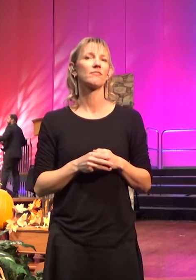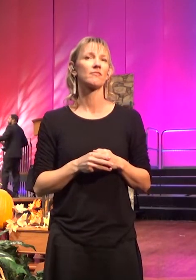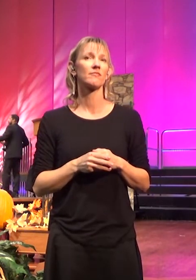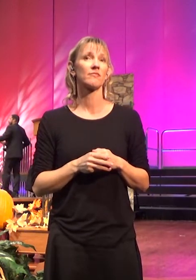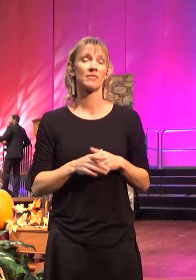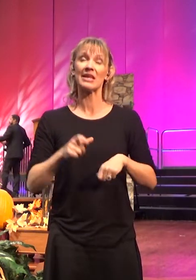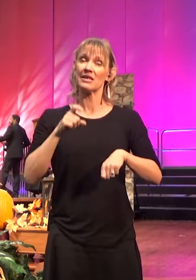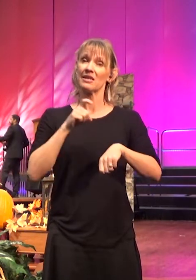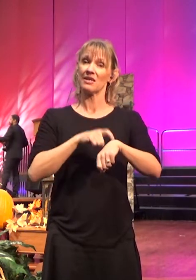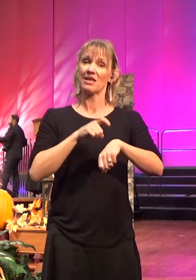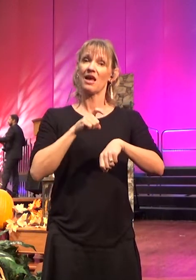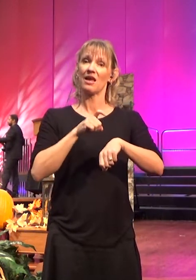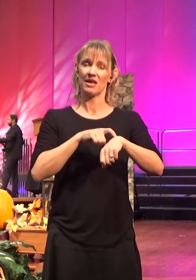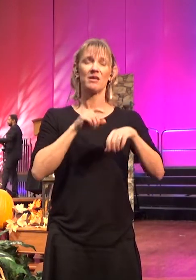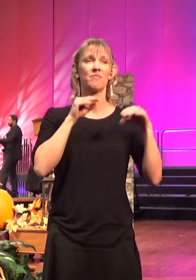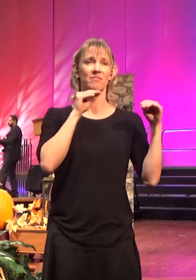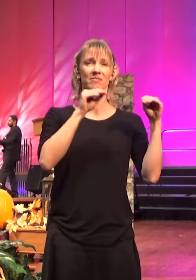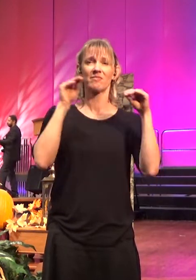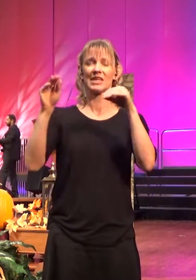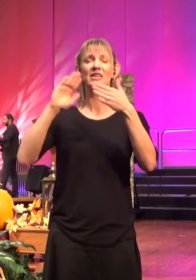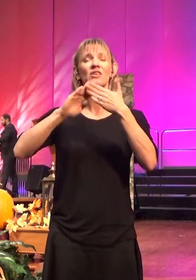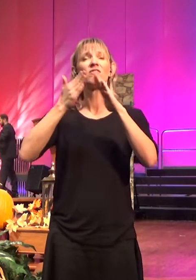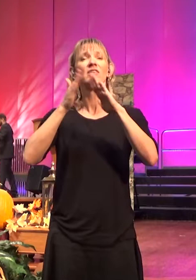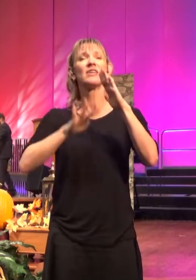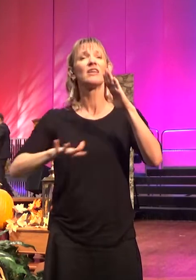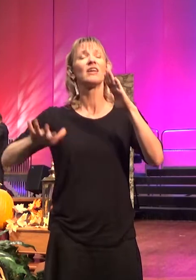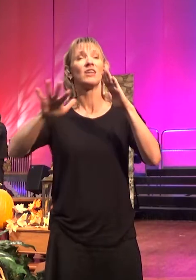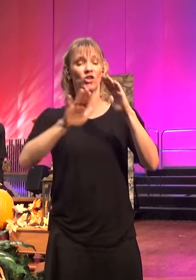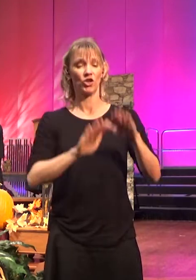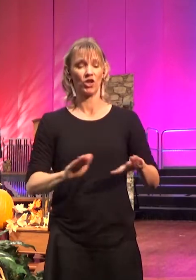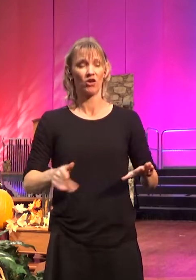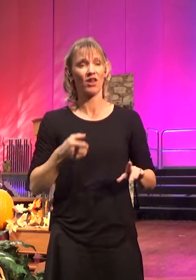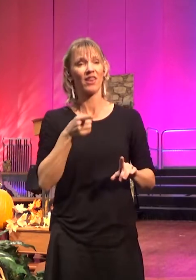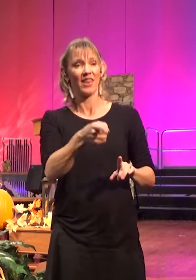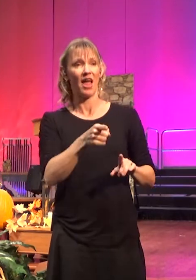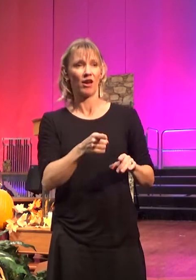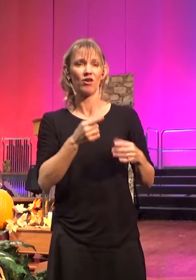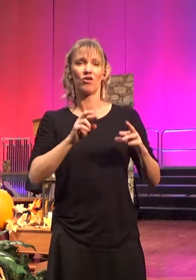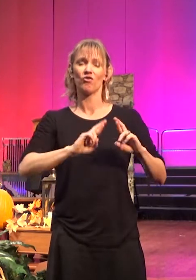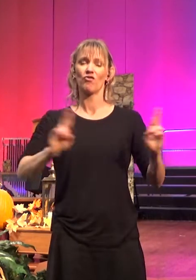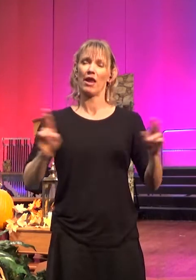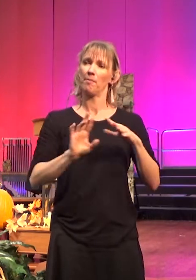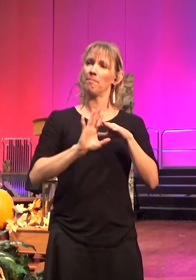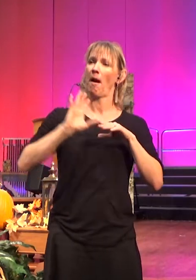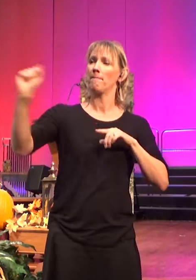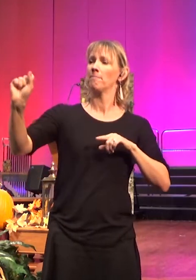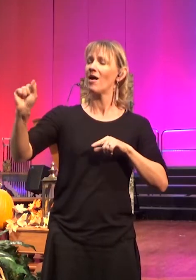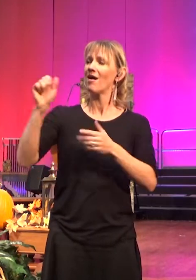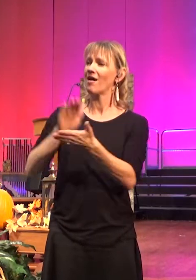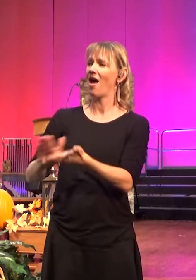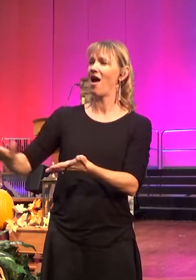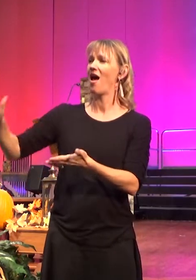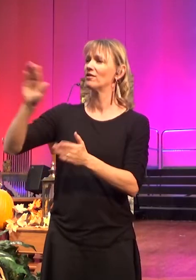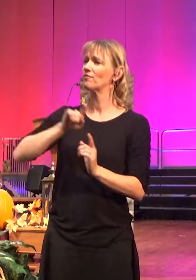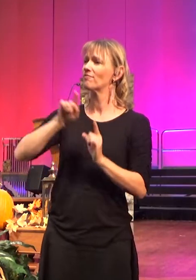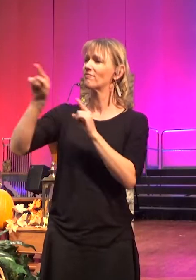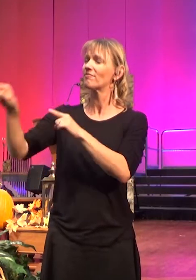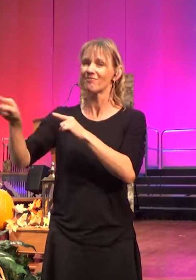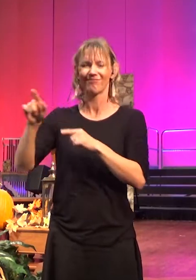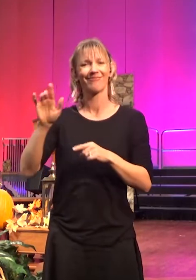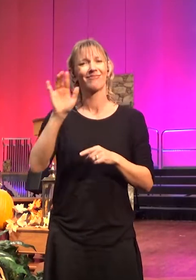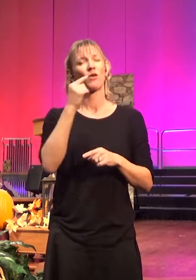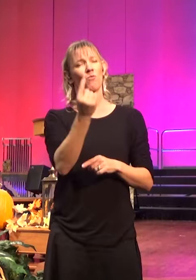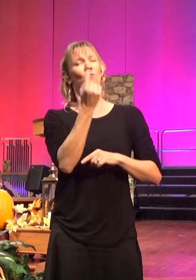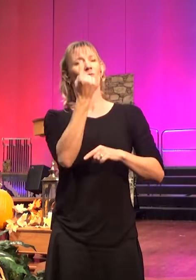A man gives time to teach in a village. The kids from there head off to college. It's